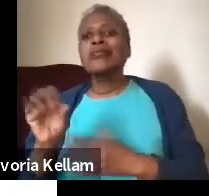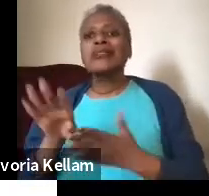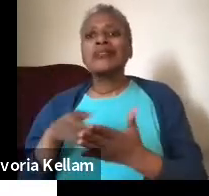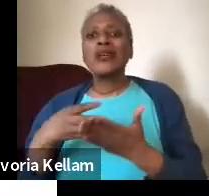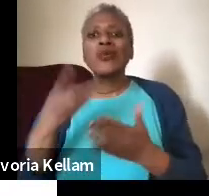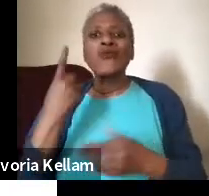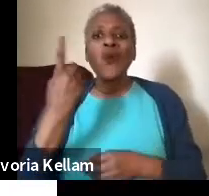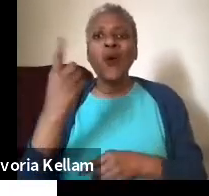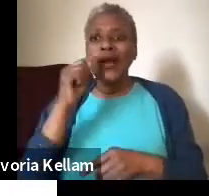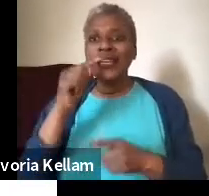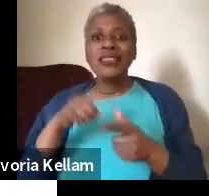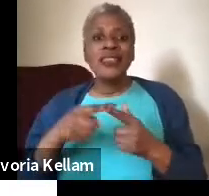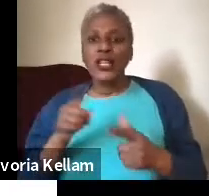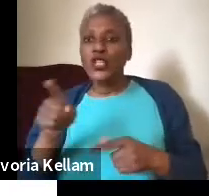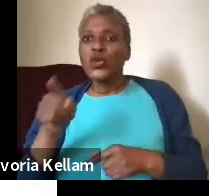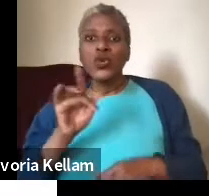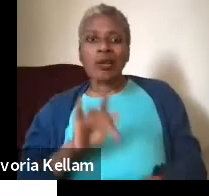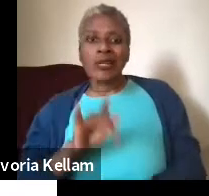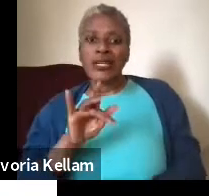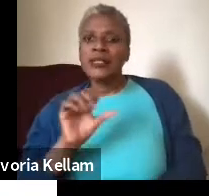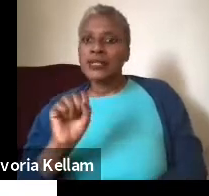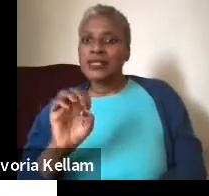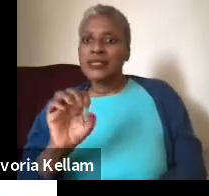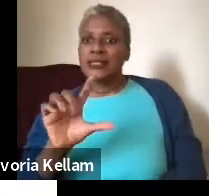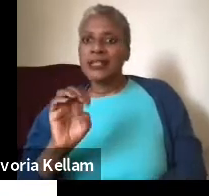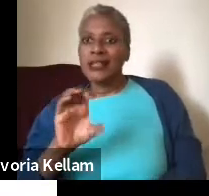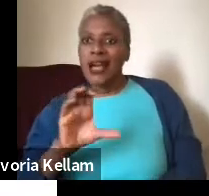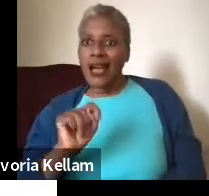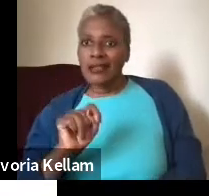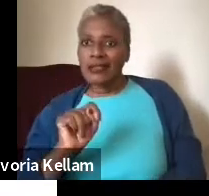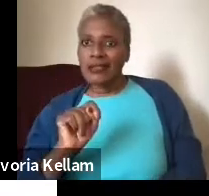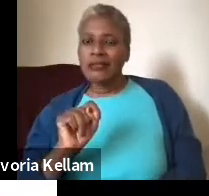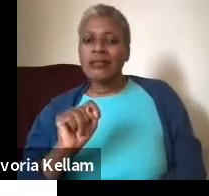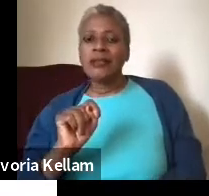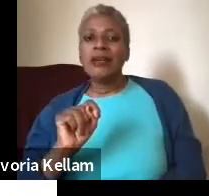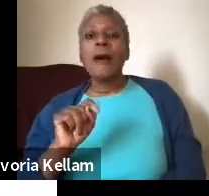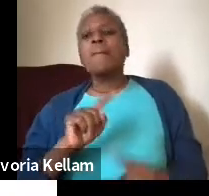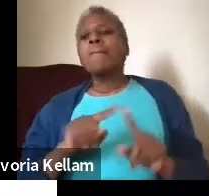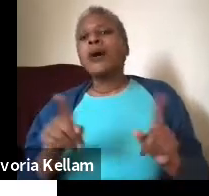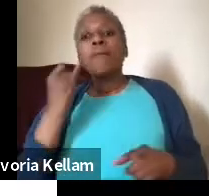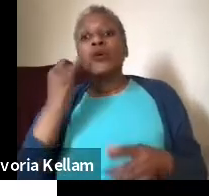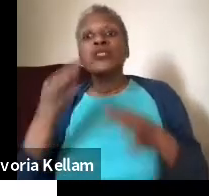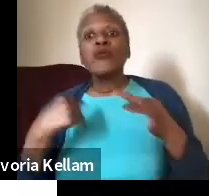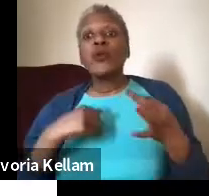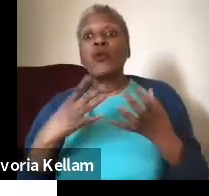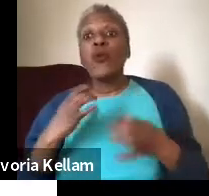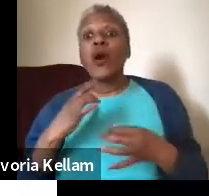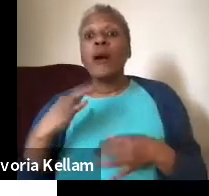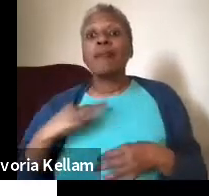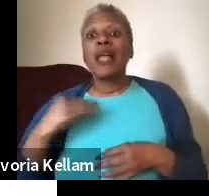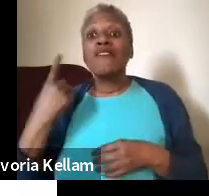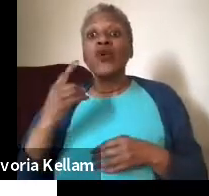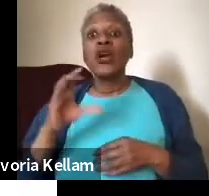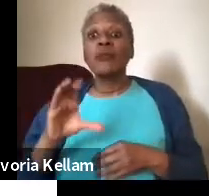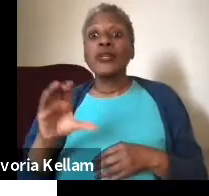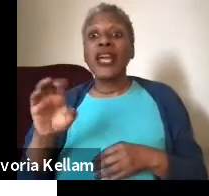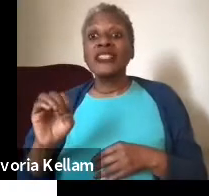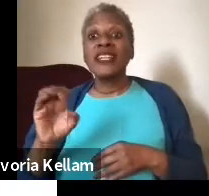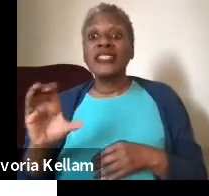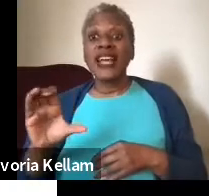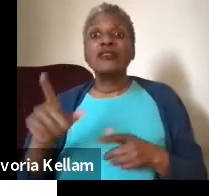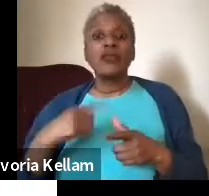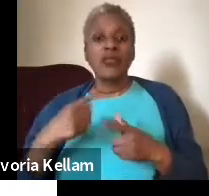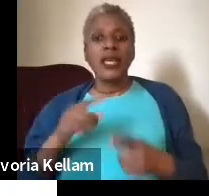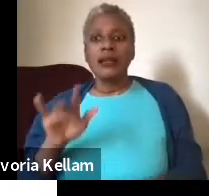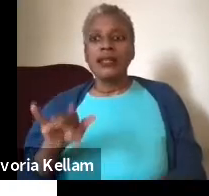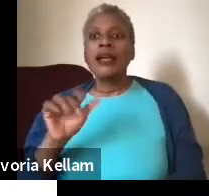for that child. But we're going to apply for a community and education council. That's we're clicking apply now.